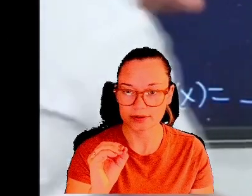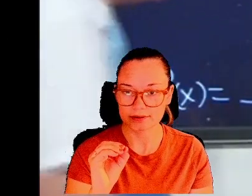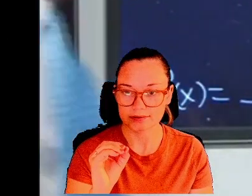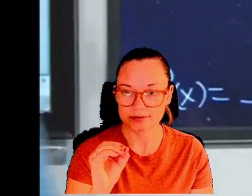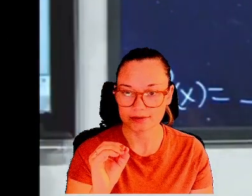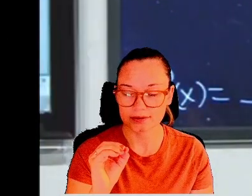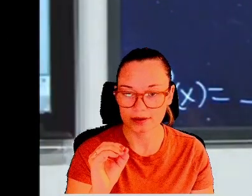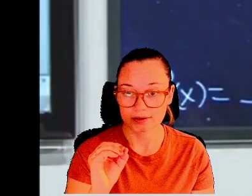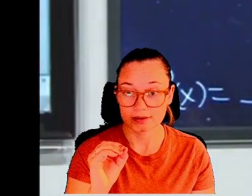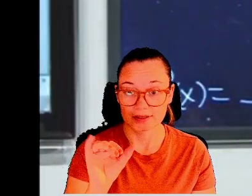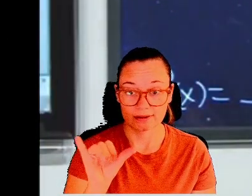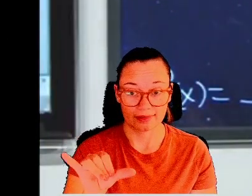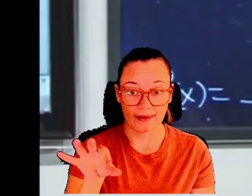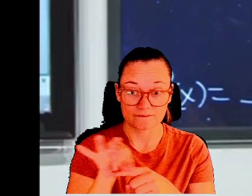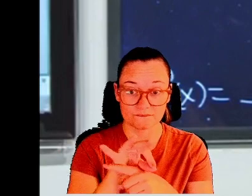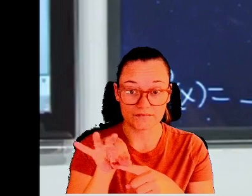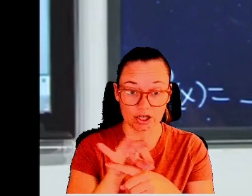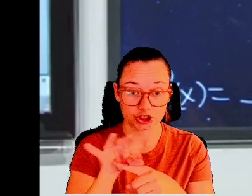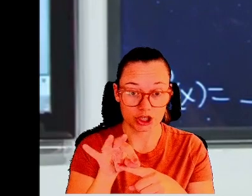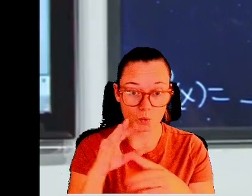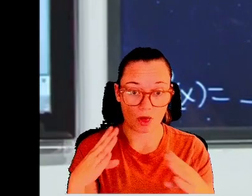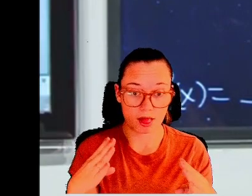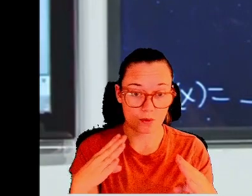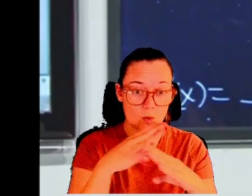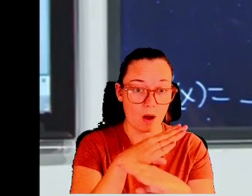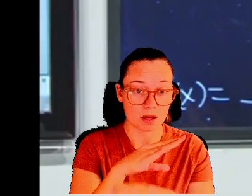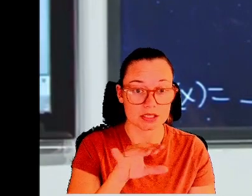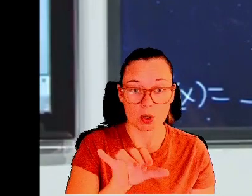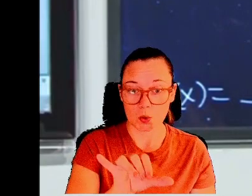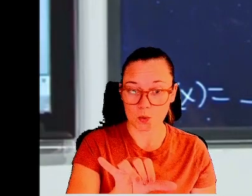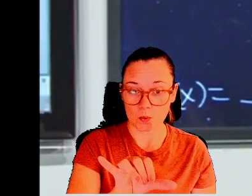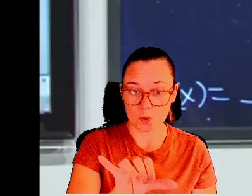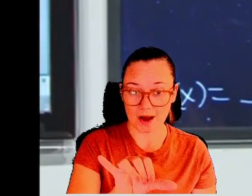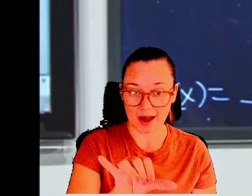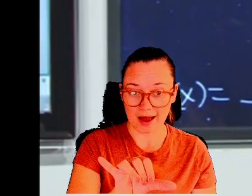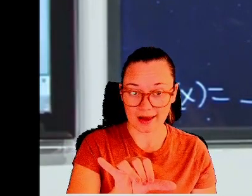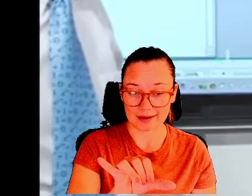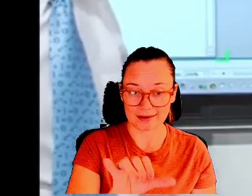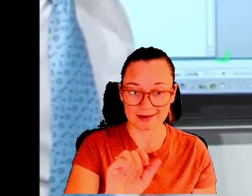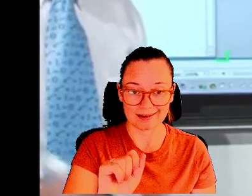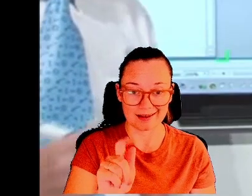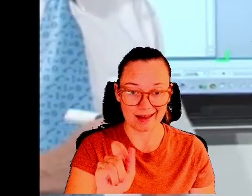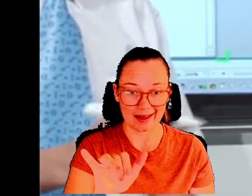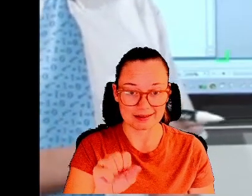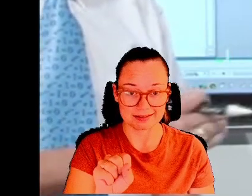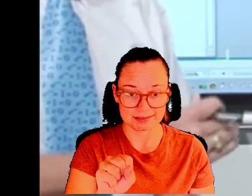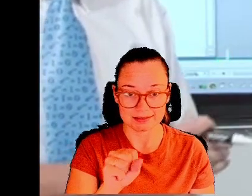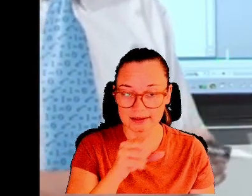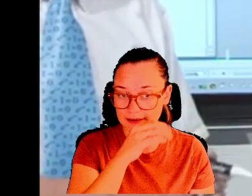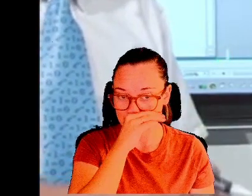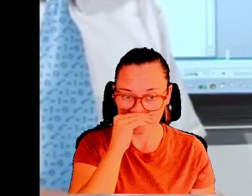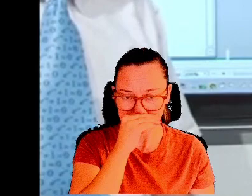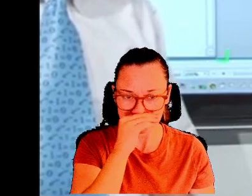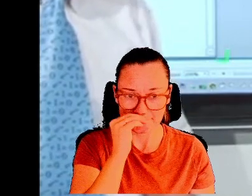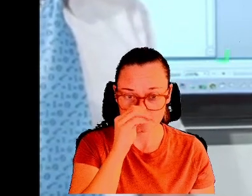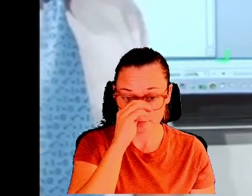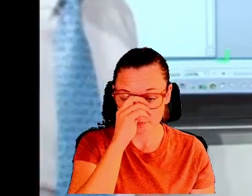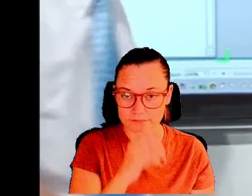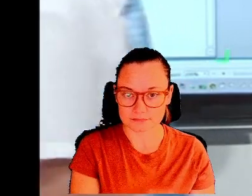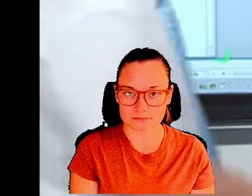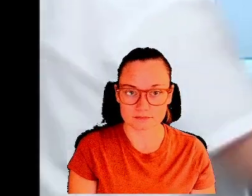the function crosses the y-axis, where the x-coordinate is 0. So all you got to do is go